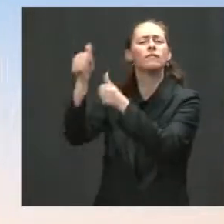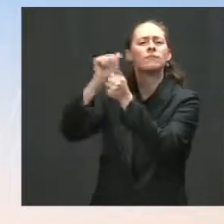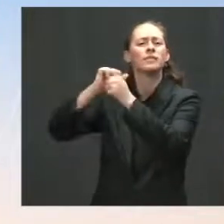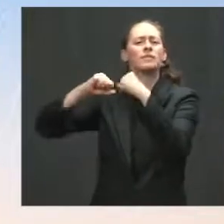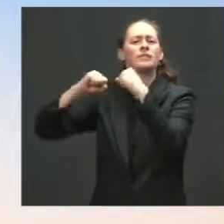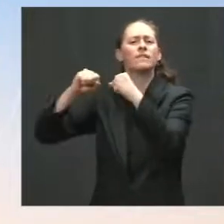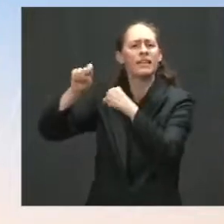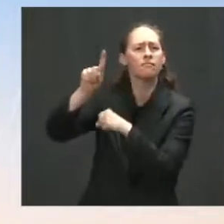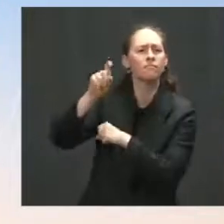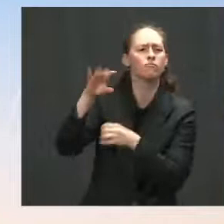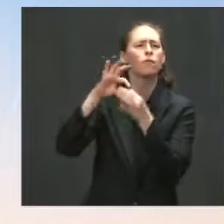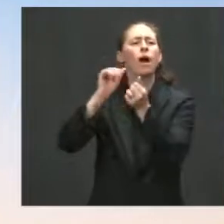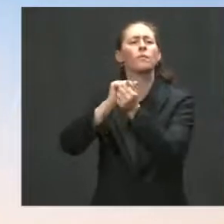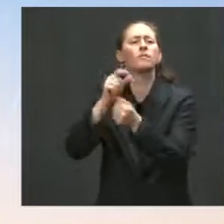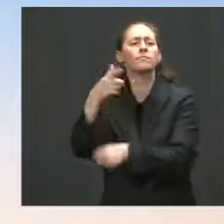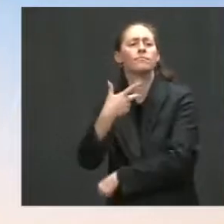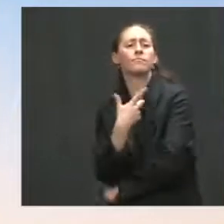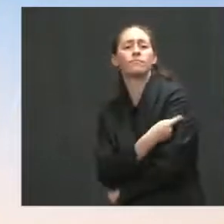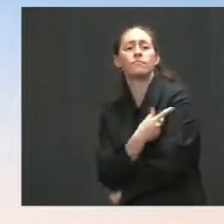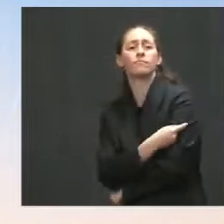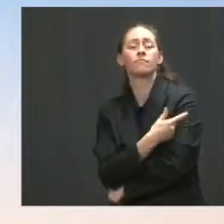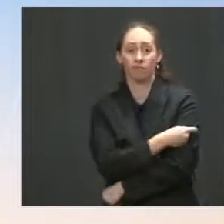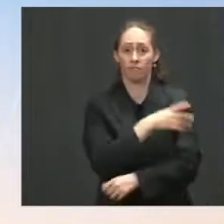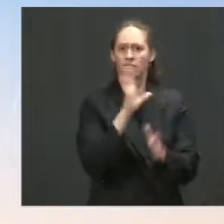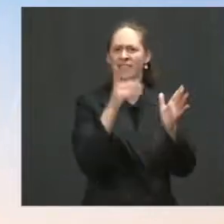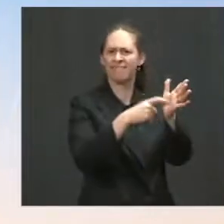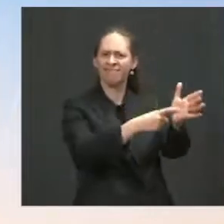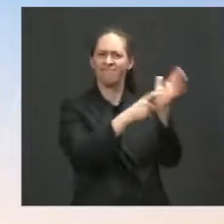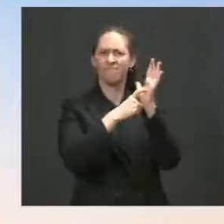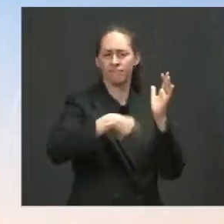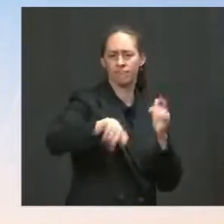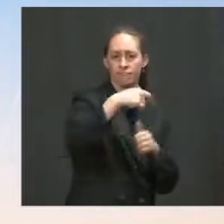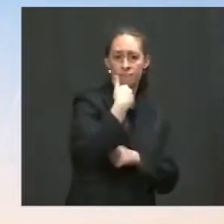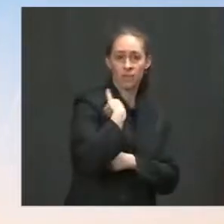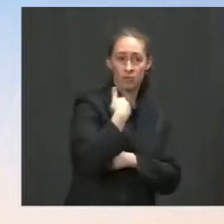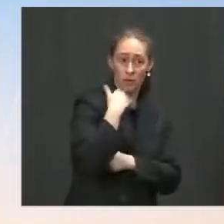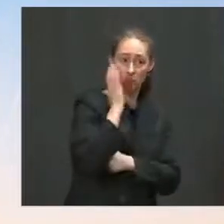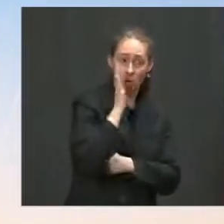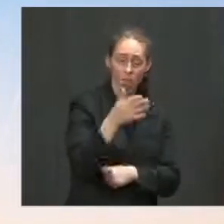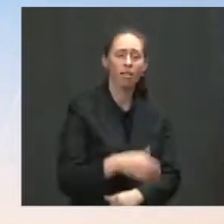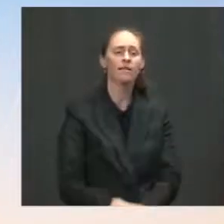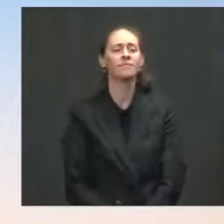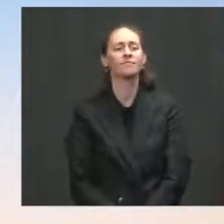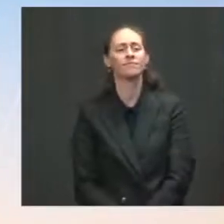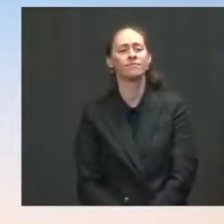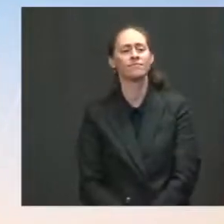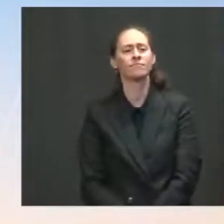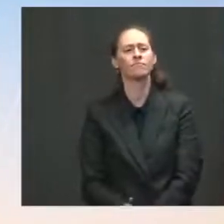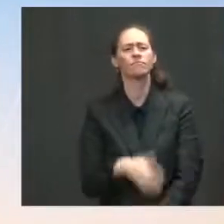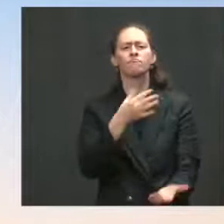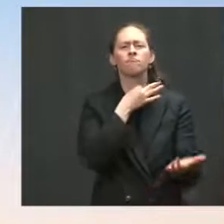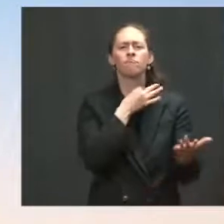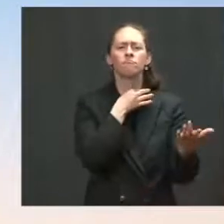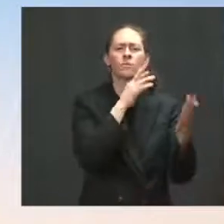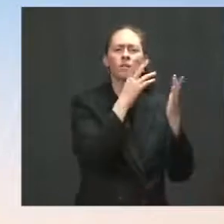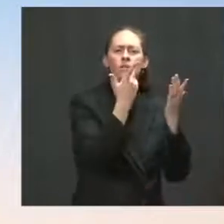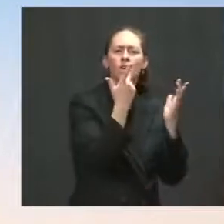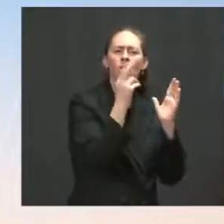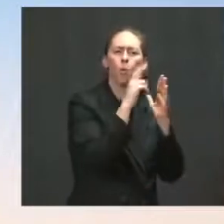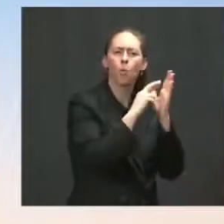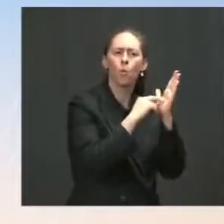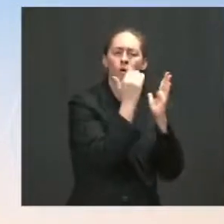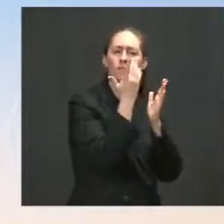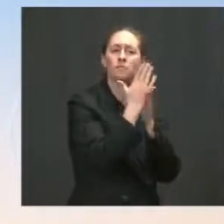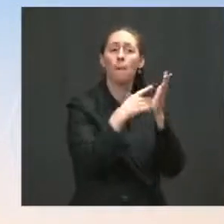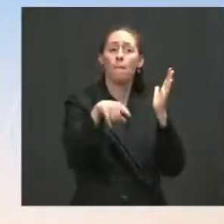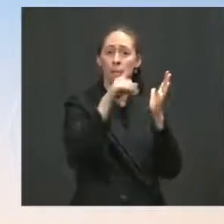service members. But according to the U.S. Code, it's actually the president who has to grant a waiver to the military to make